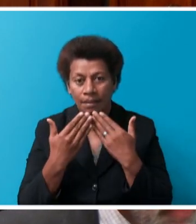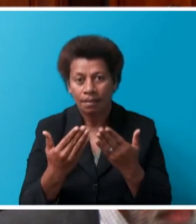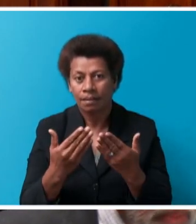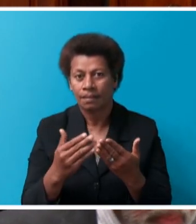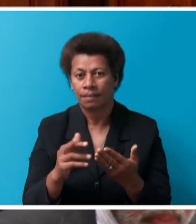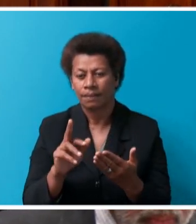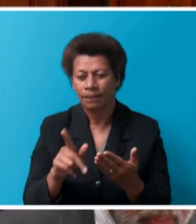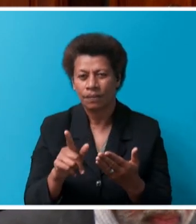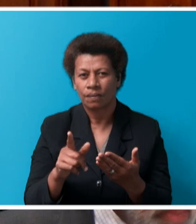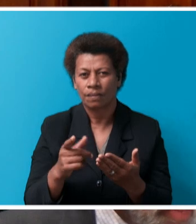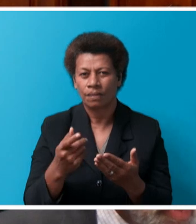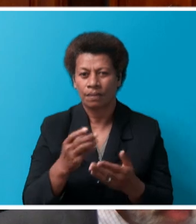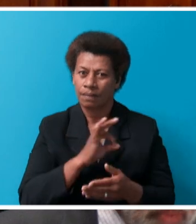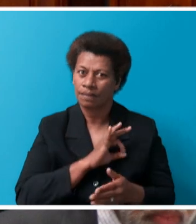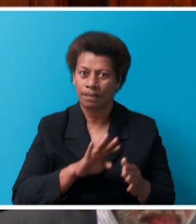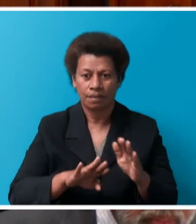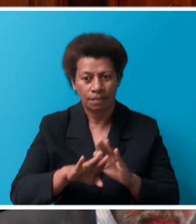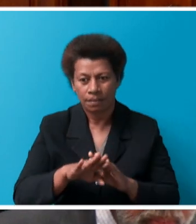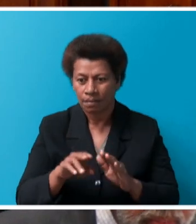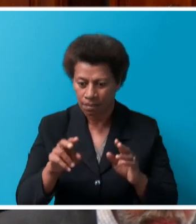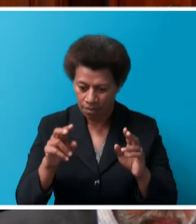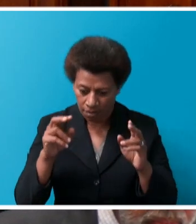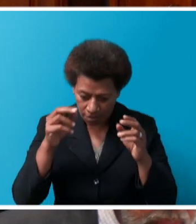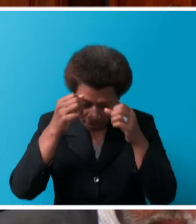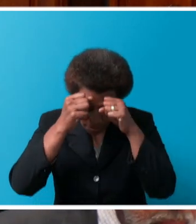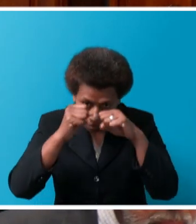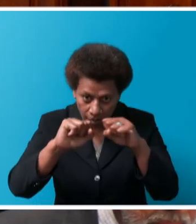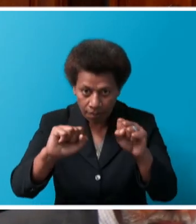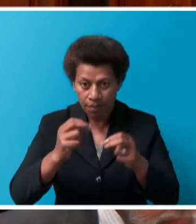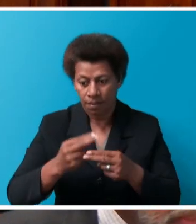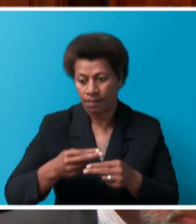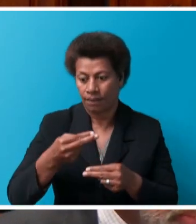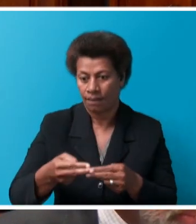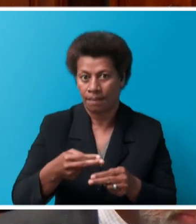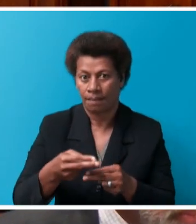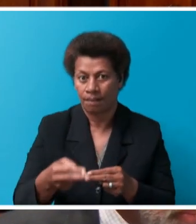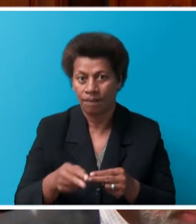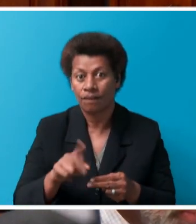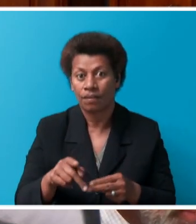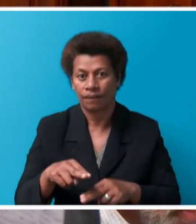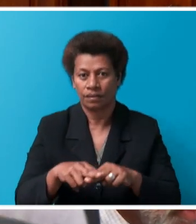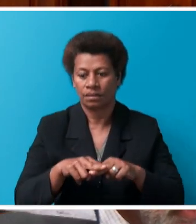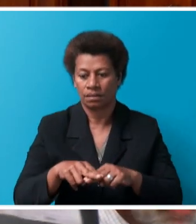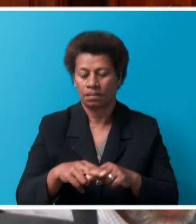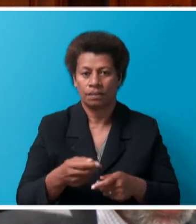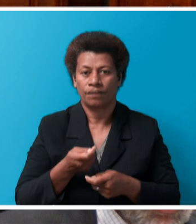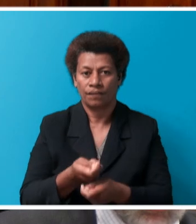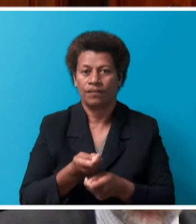akoto na susu bulmakau. Mekana ke obisi. Na wale.